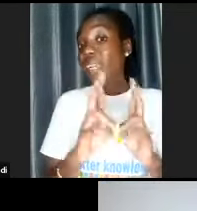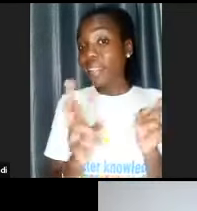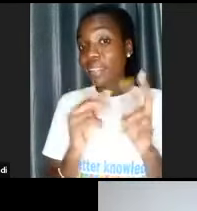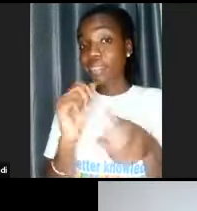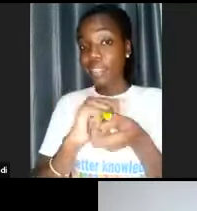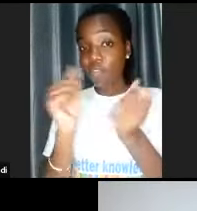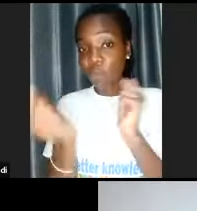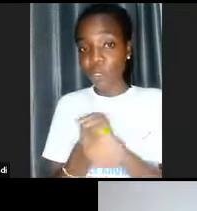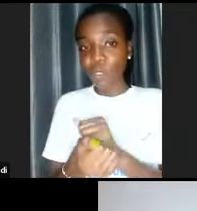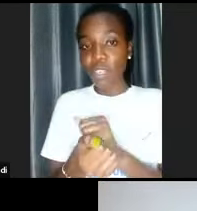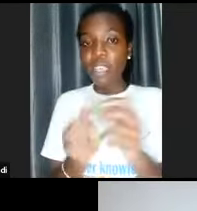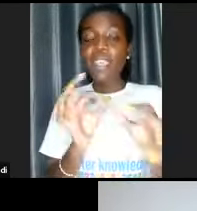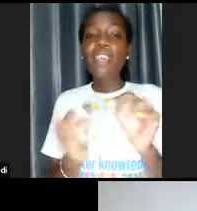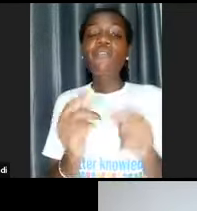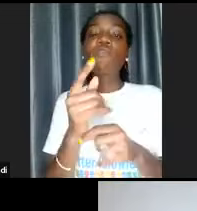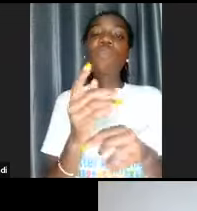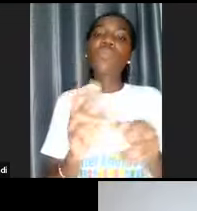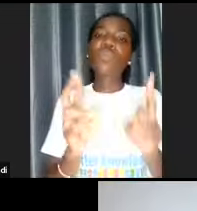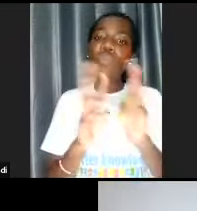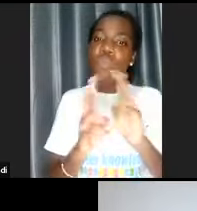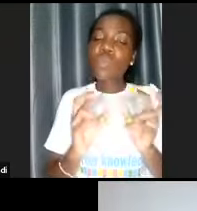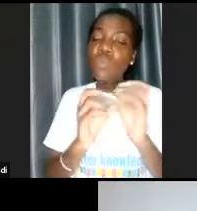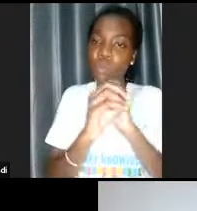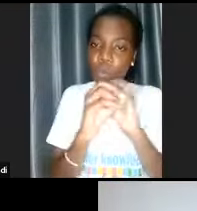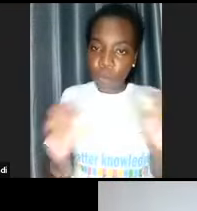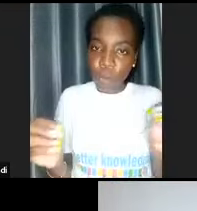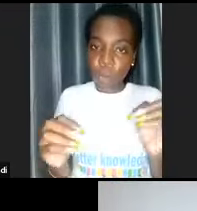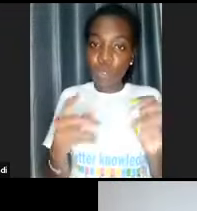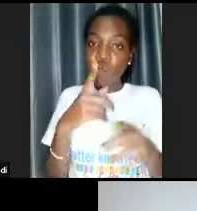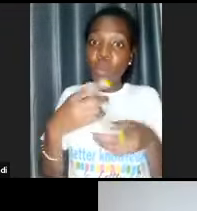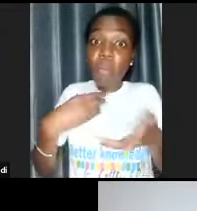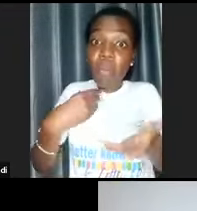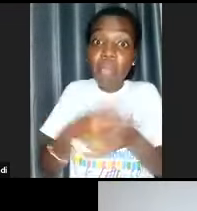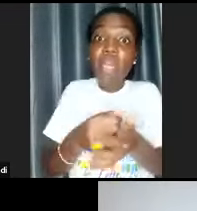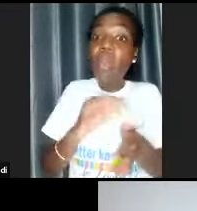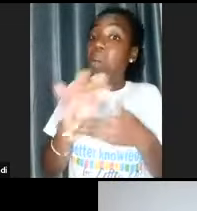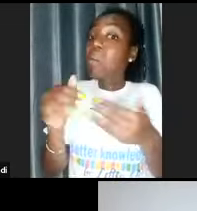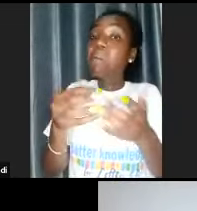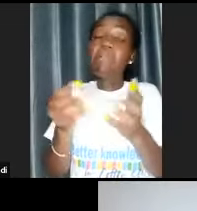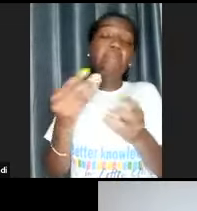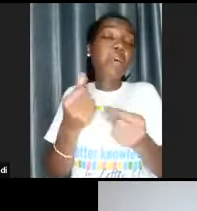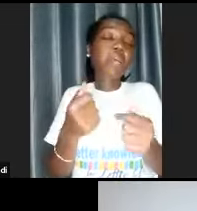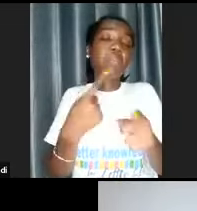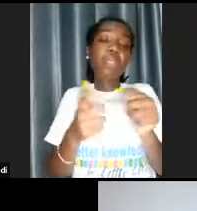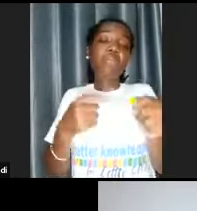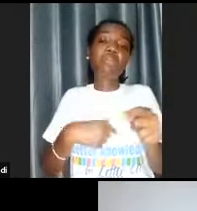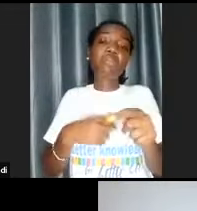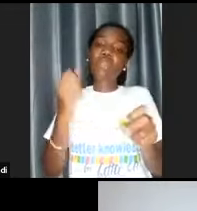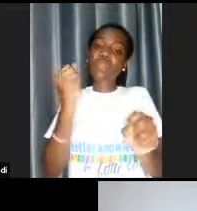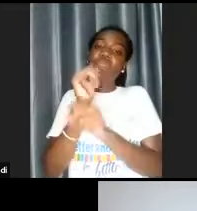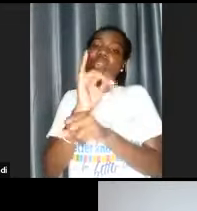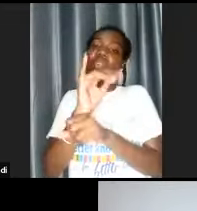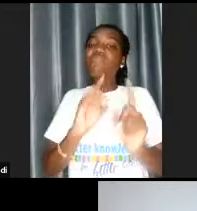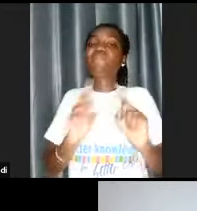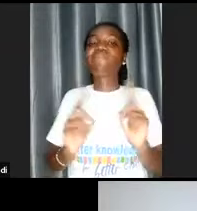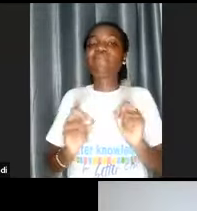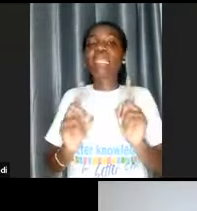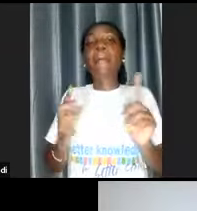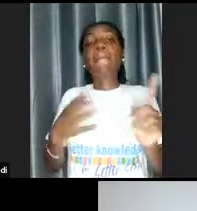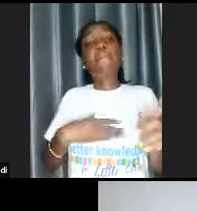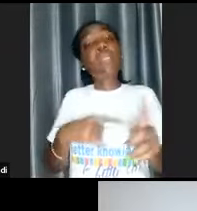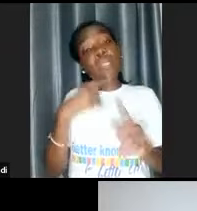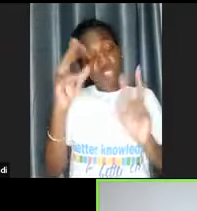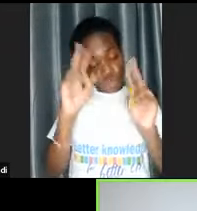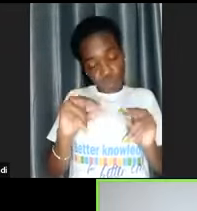you are not ready, even if you're paying me all those money, I will say, I don't take that assignment. And I have said no to very lucrative deals